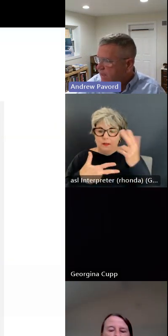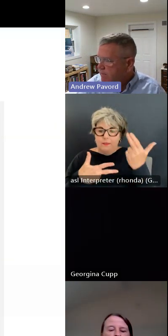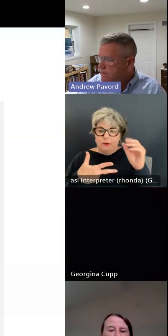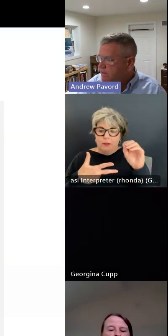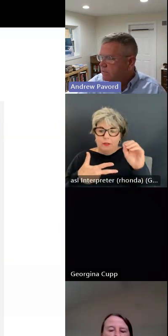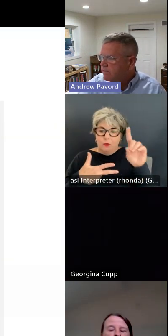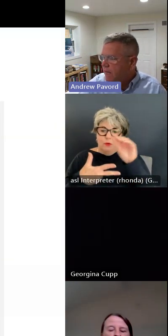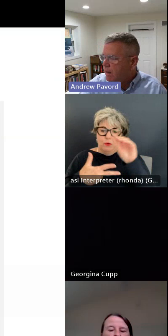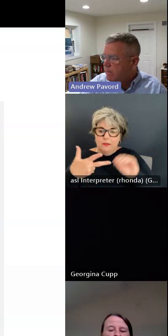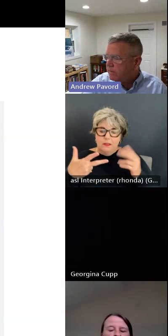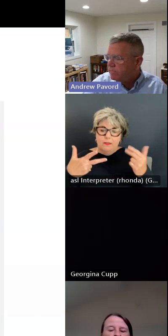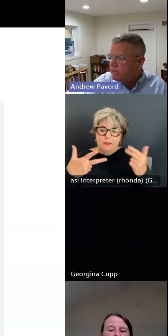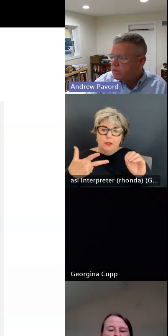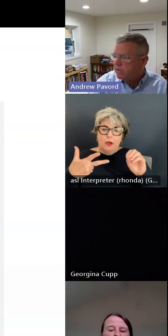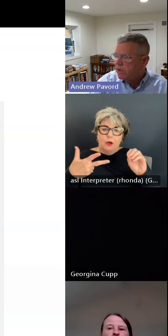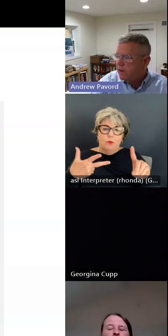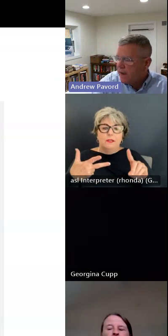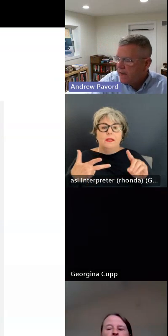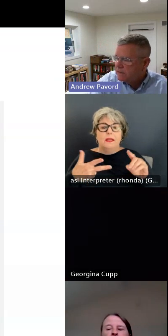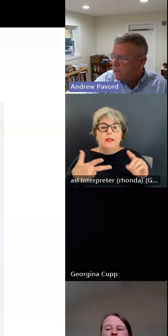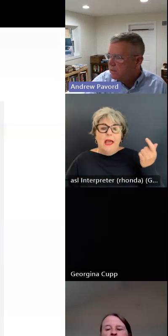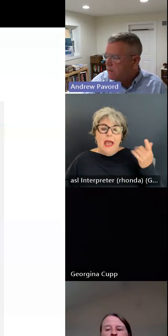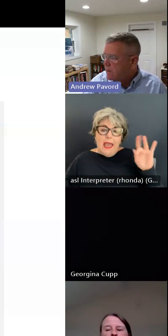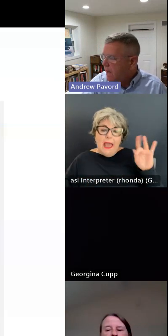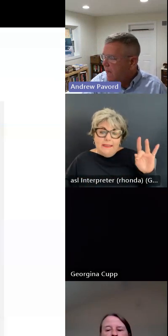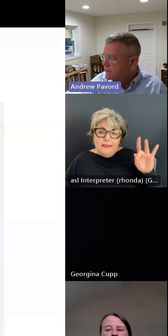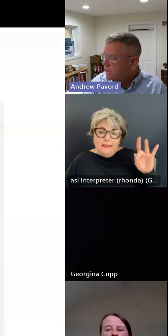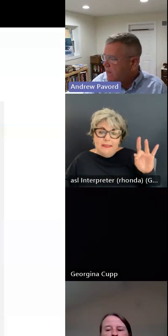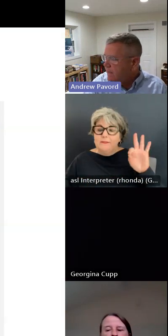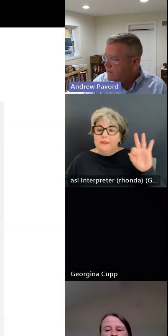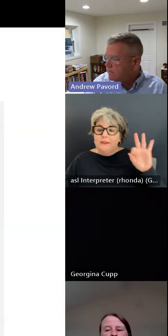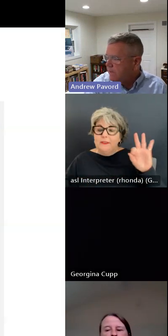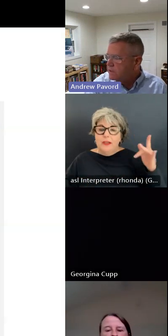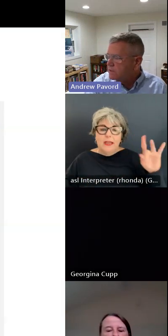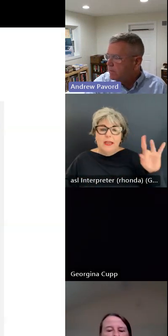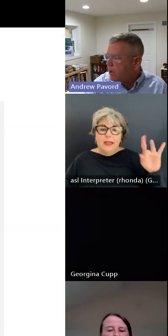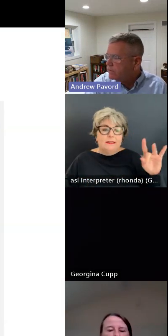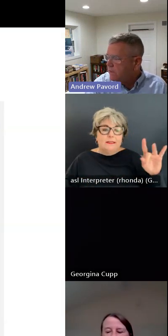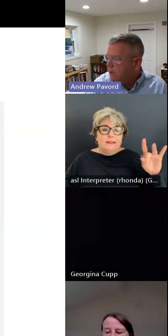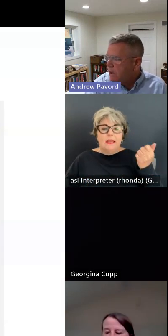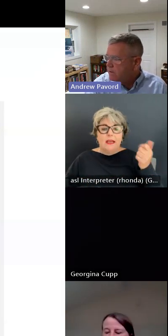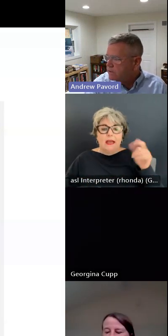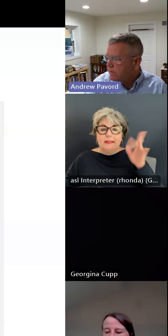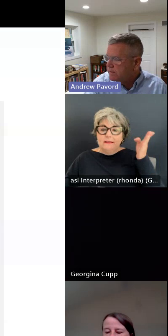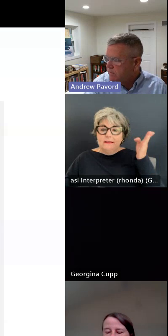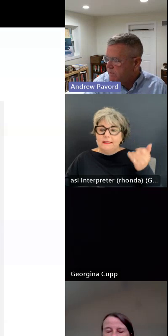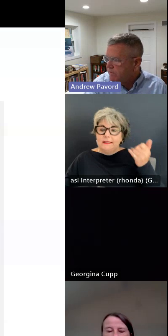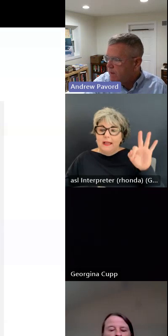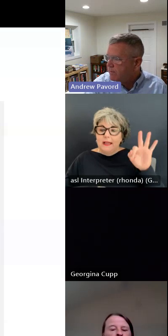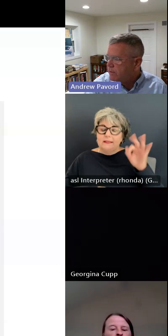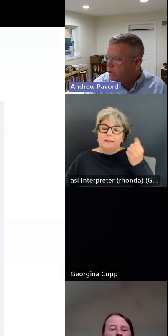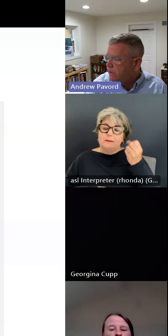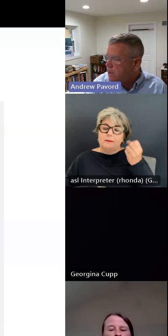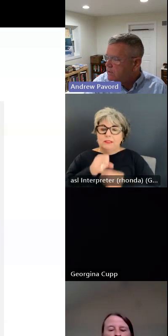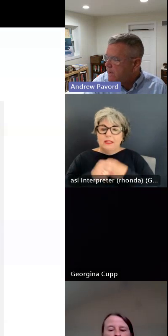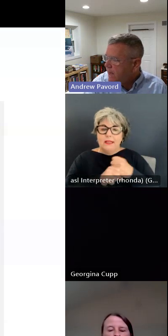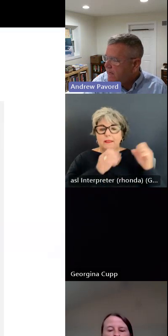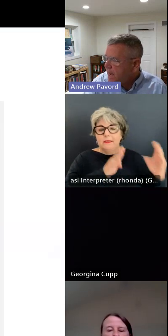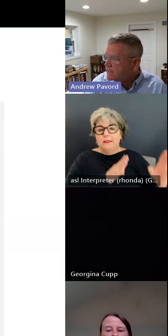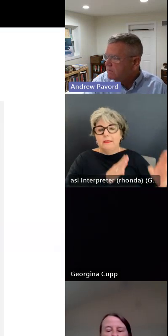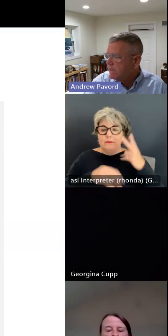this 18 means it was available in fiscal year 18. 18-19 means it's a multi-year, so that is available for